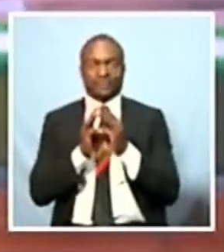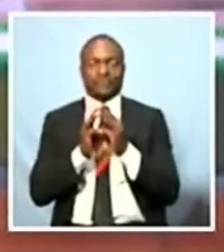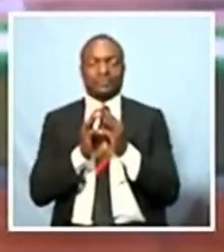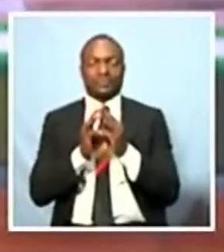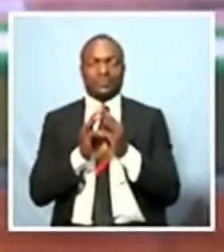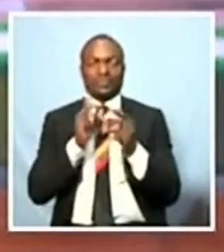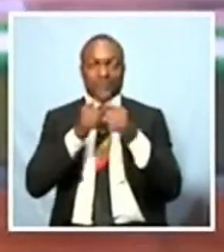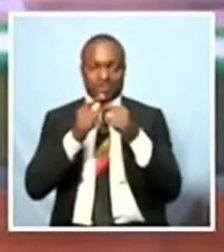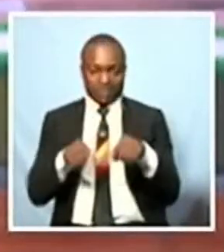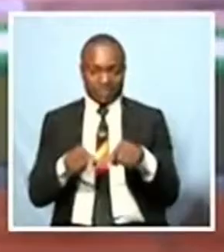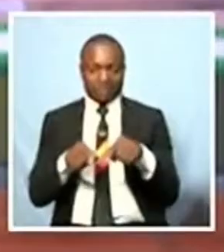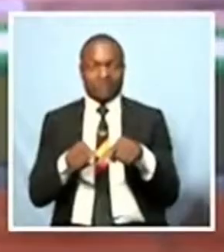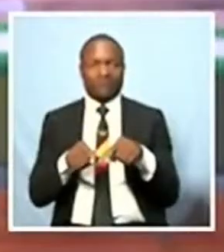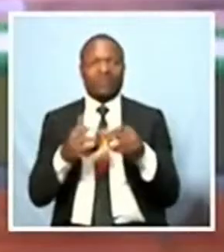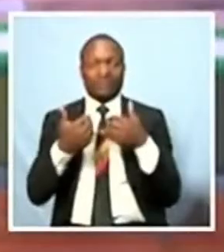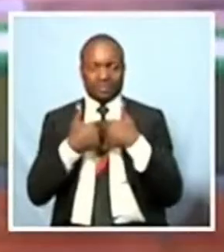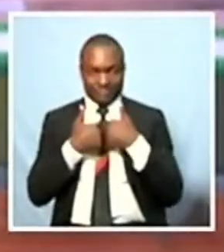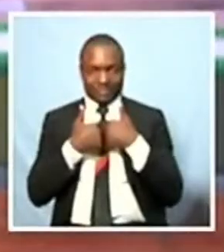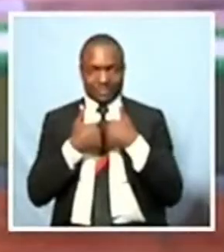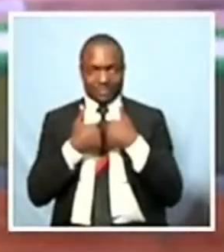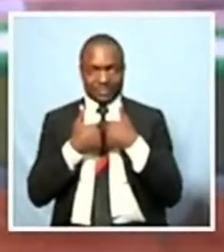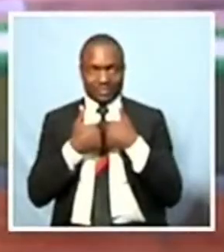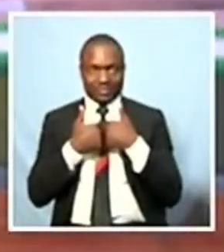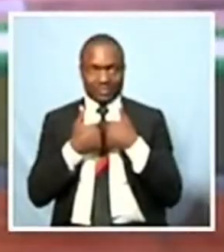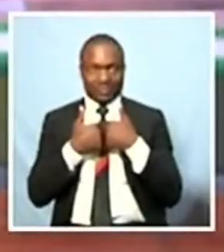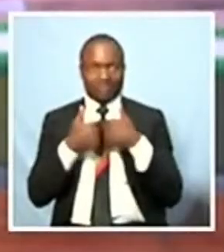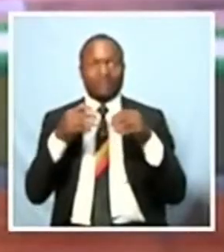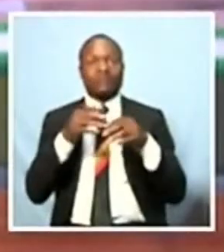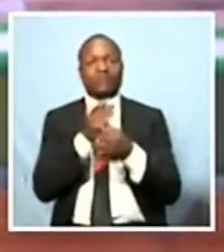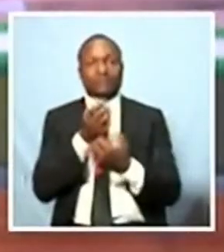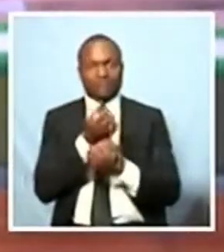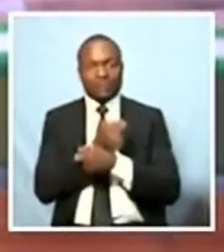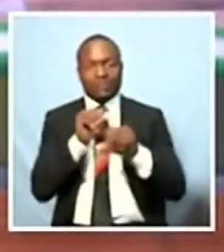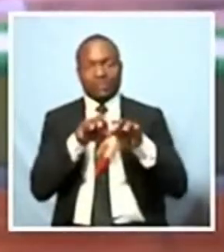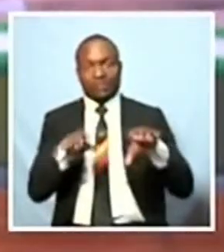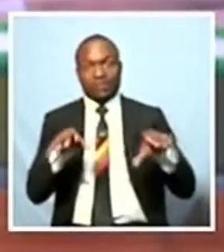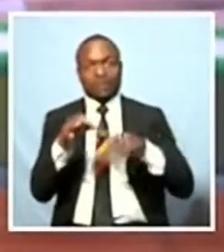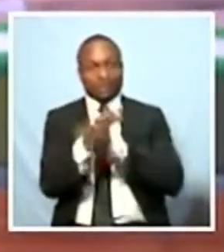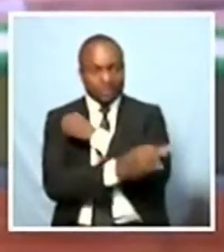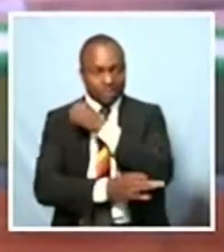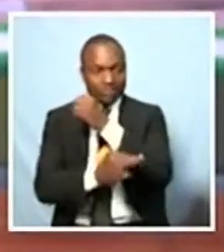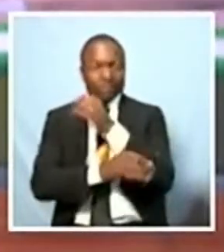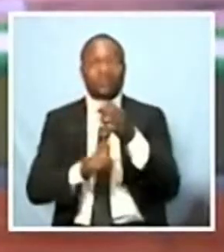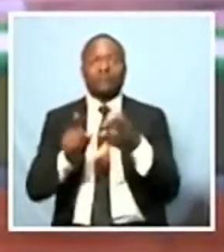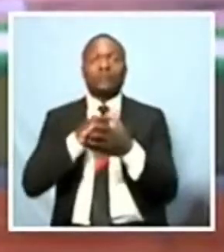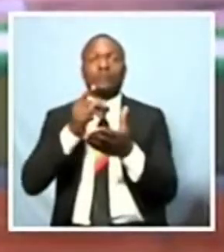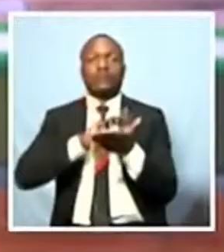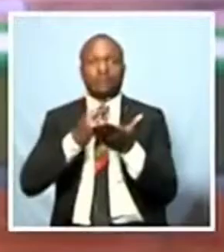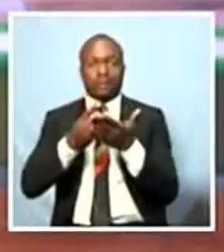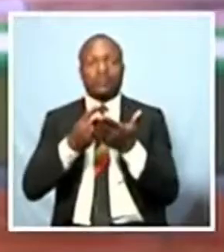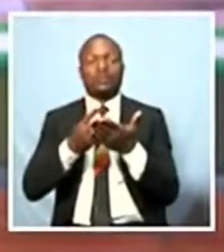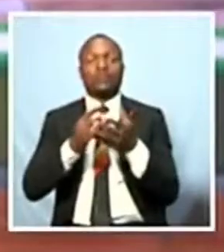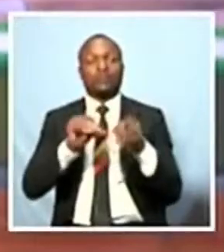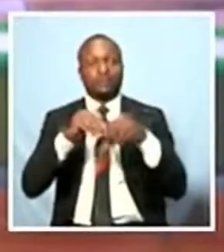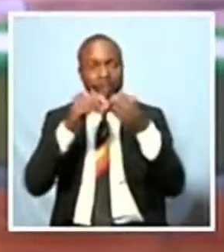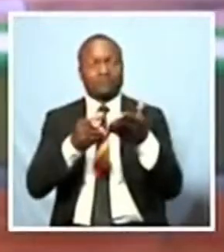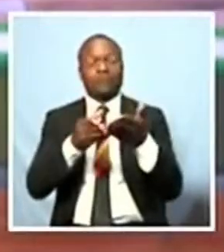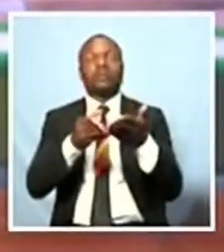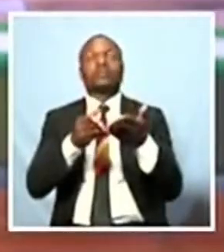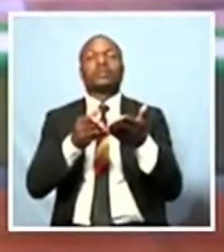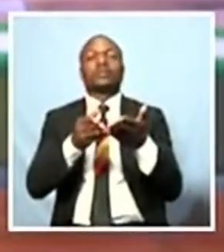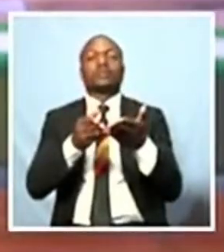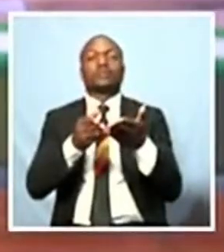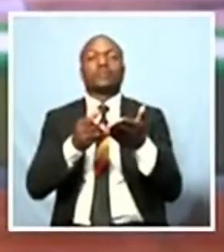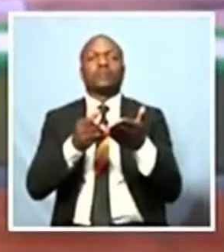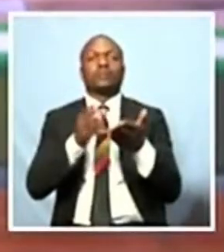scheduled to take place. And we do have the Save the Children Foundation, which is the next witness that is expected to make a submission to the